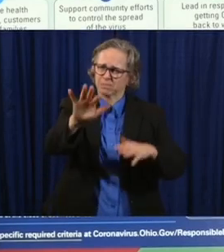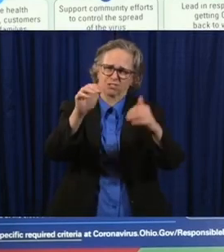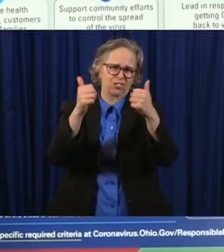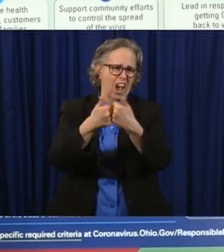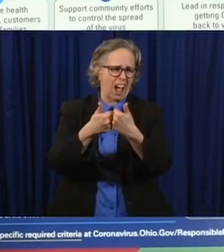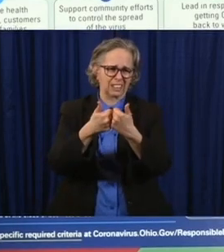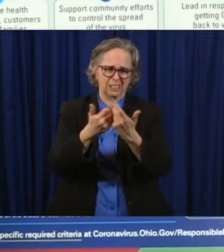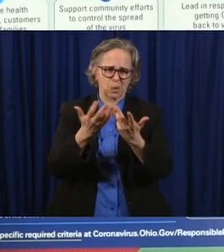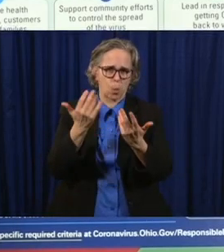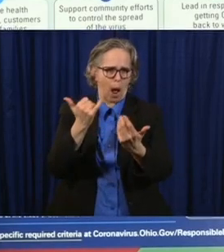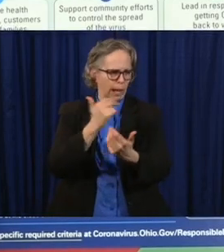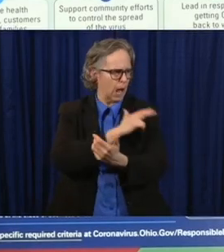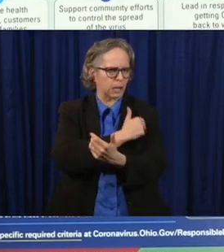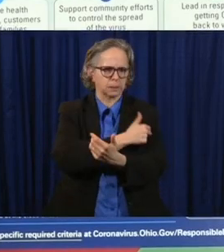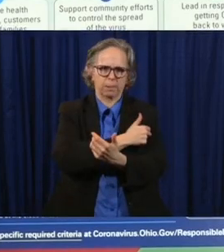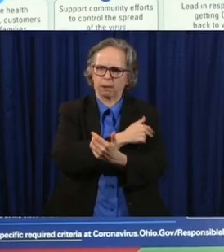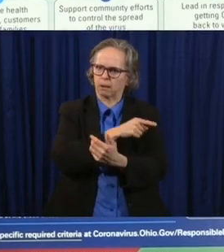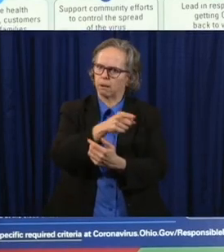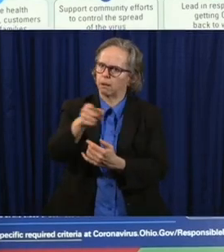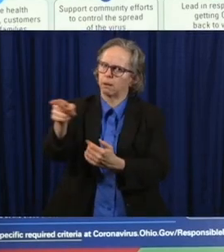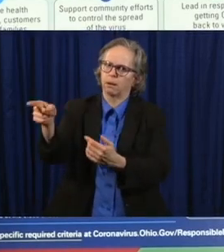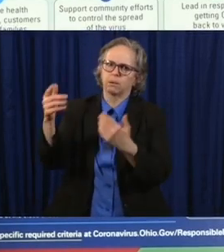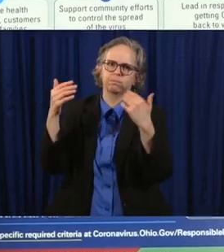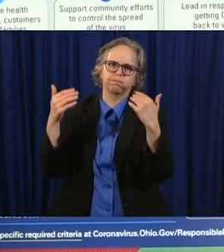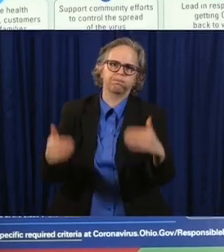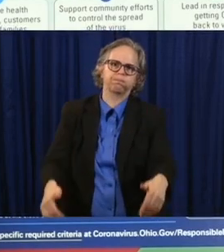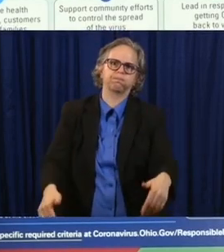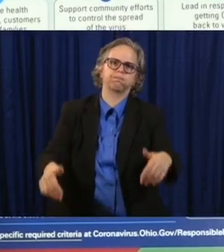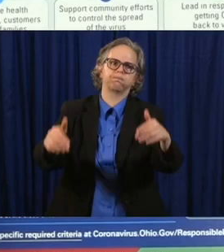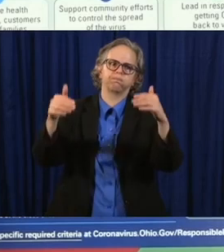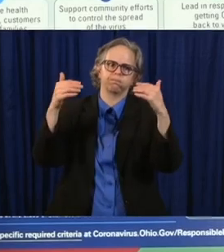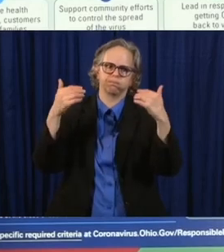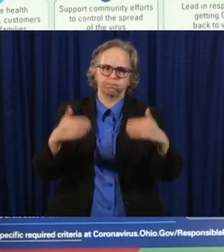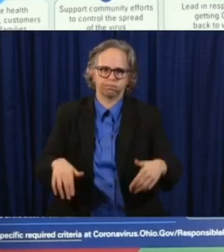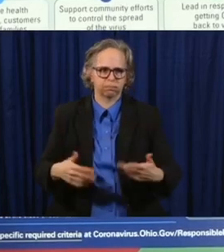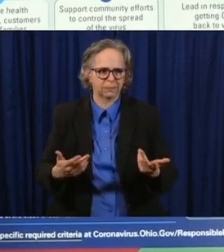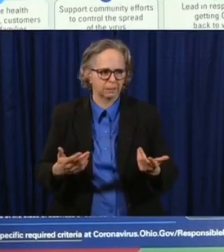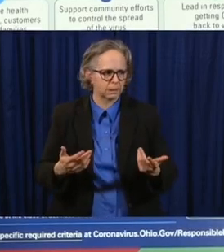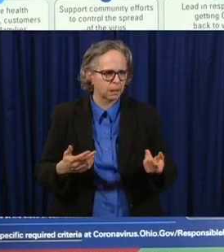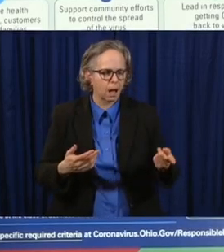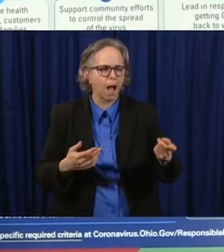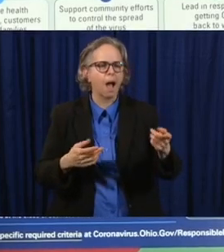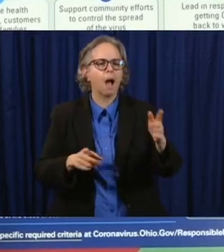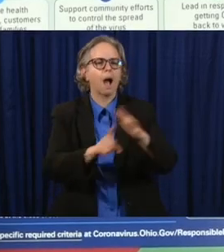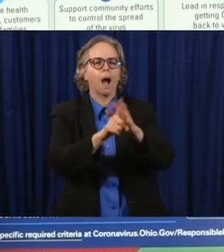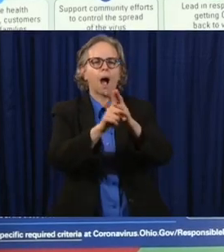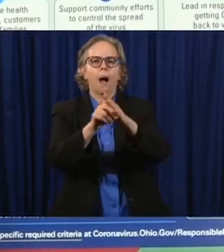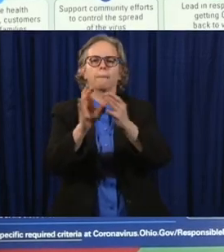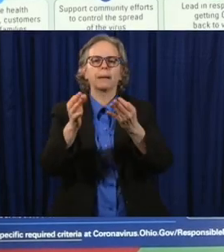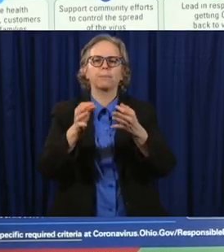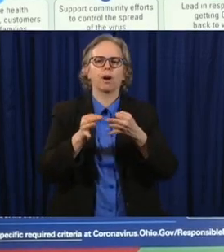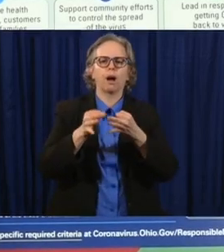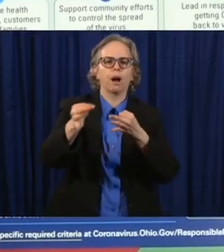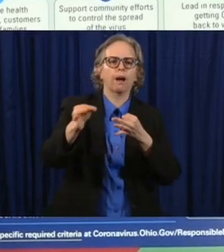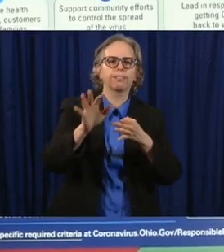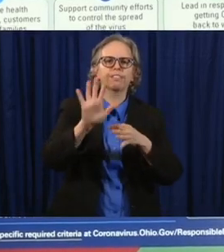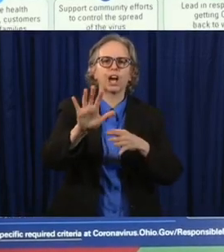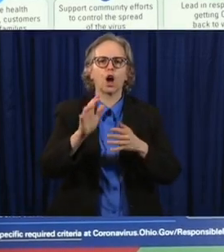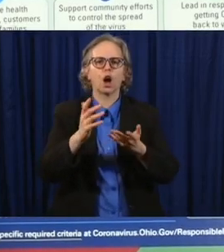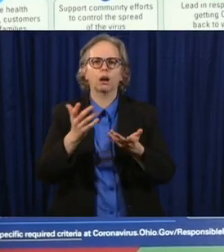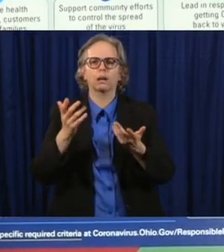well, people were deferring health care. And sometimes they were deferring health care not because of the